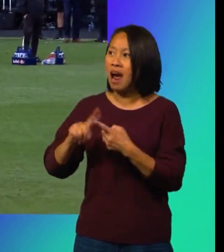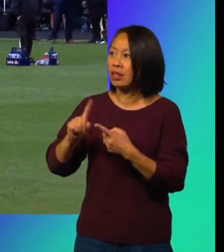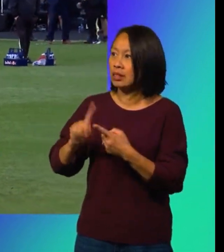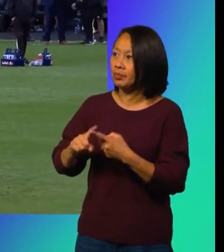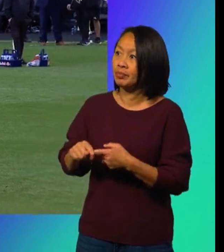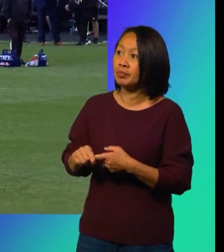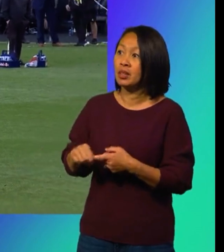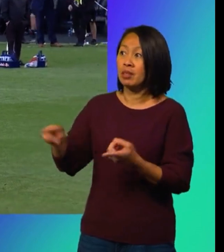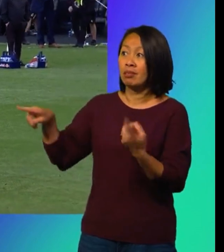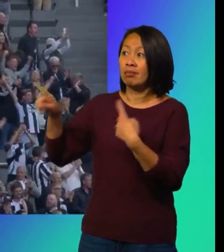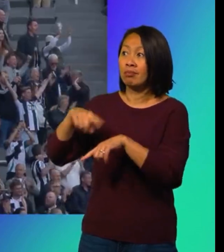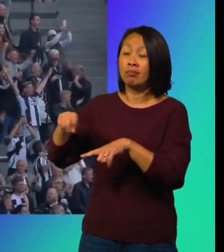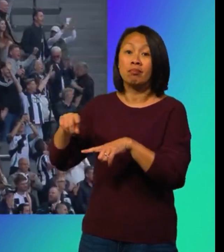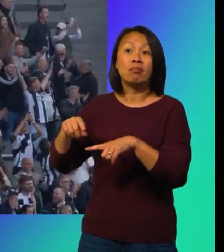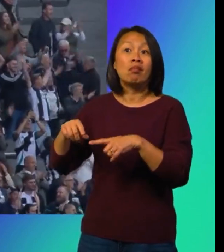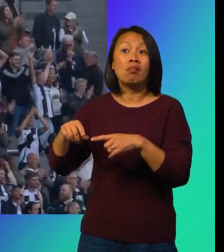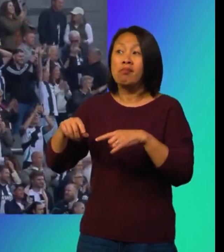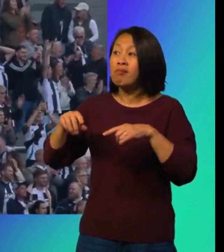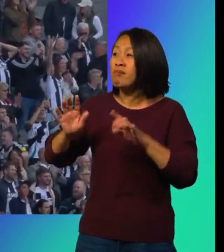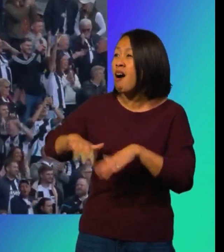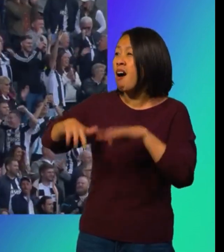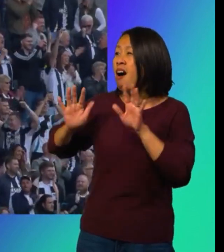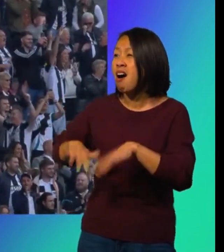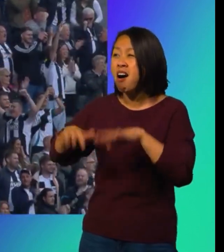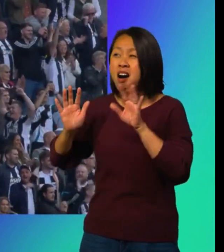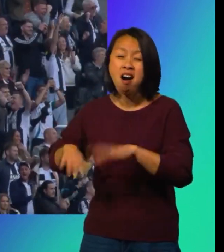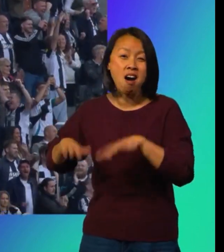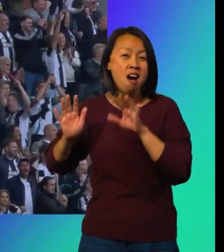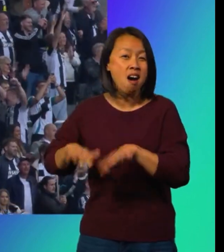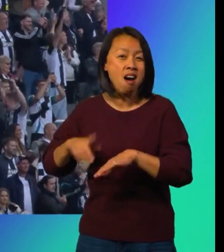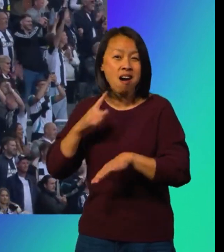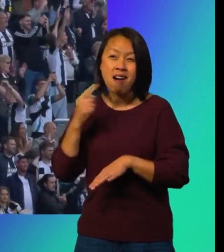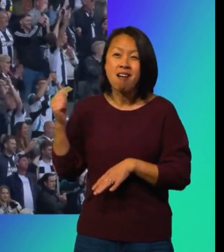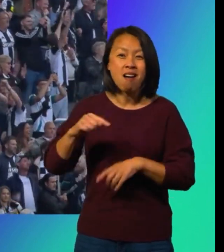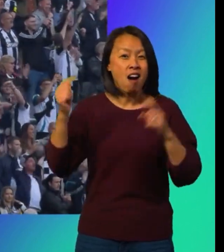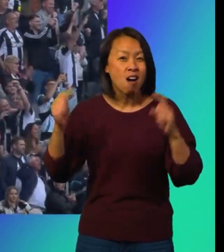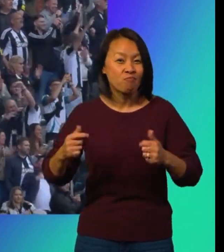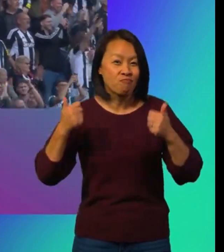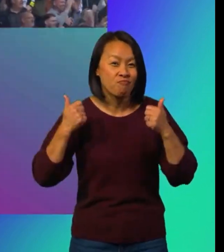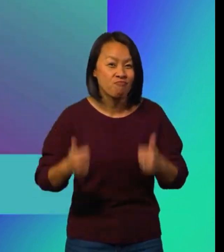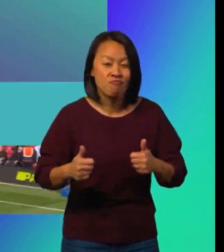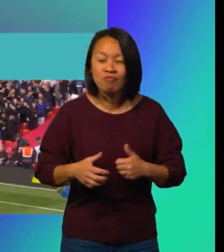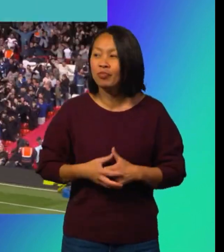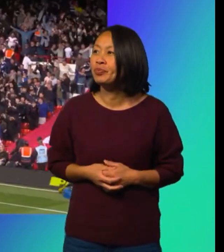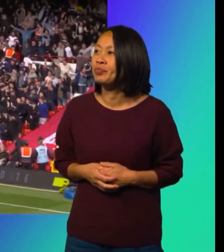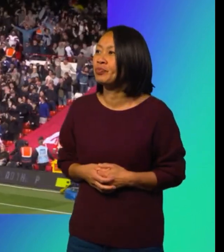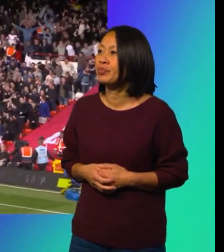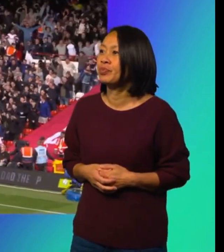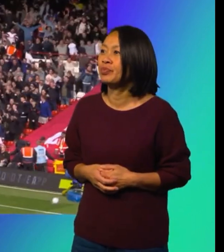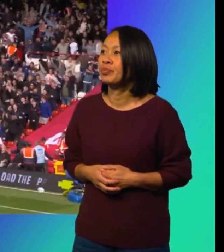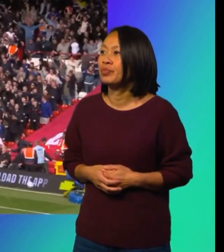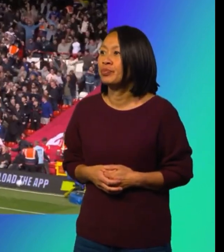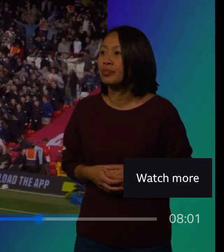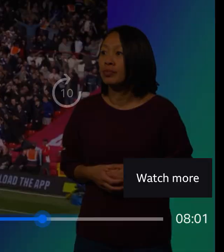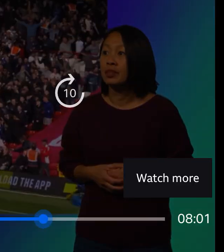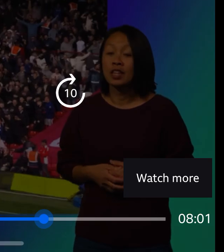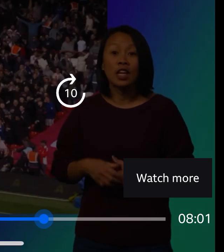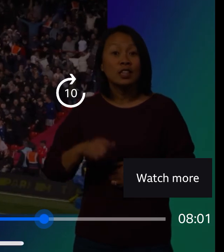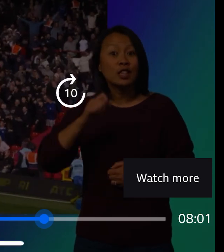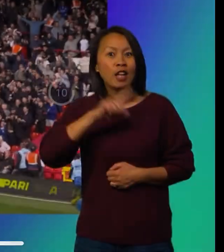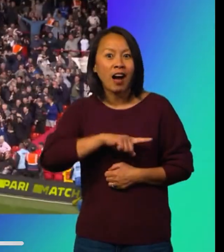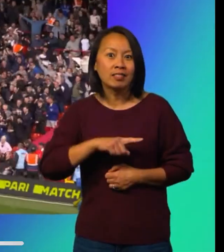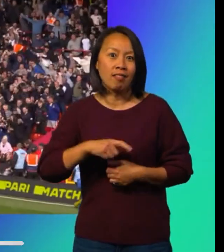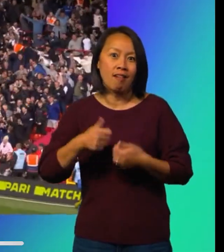and fans celebrated as they finished 5th, clinching a return to the competition. And Chelsea secured their place in the